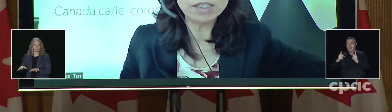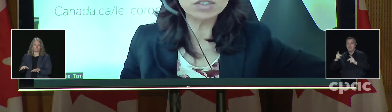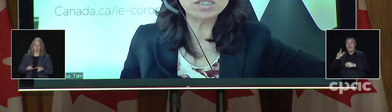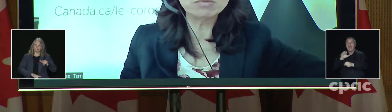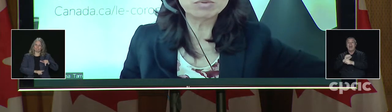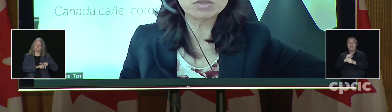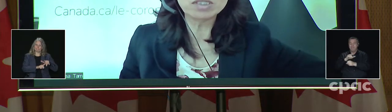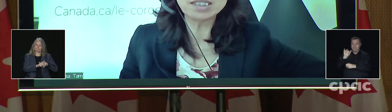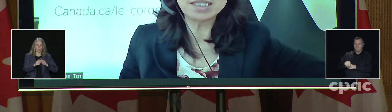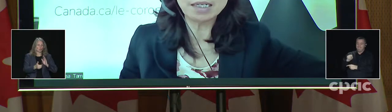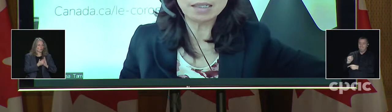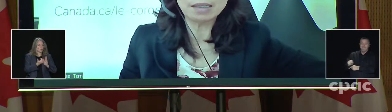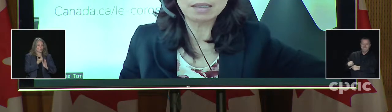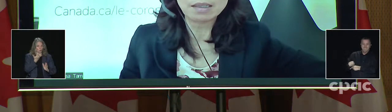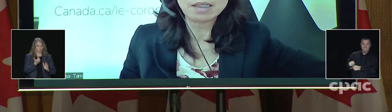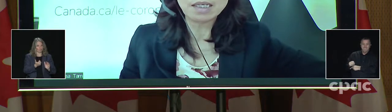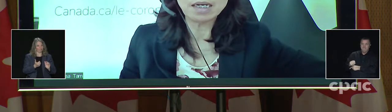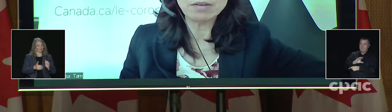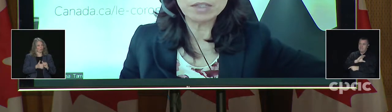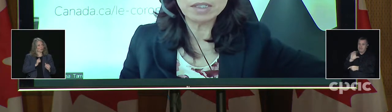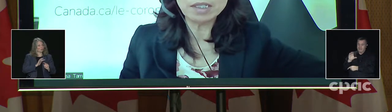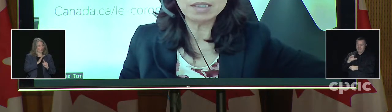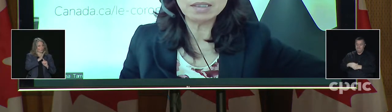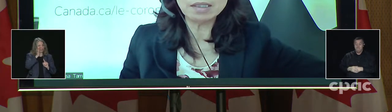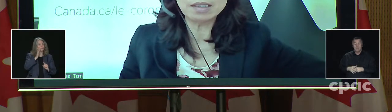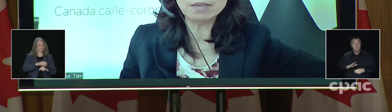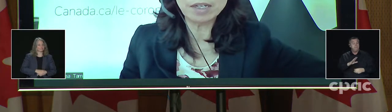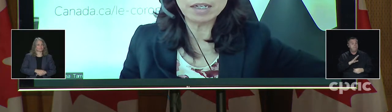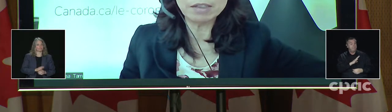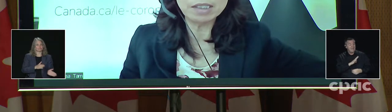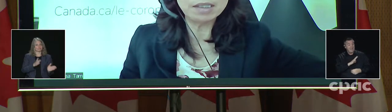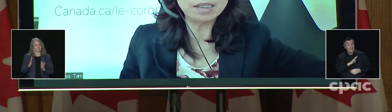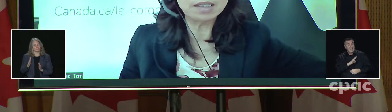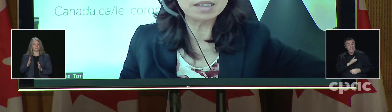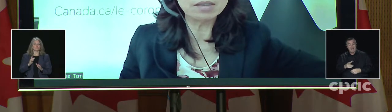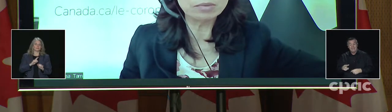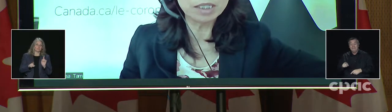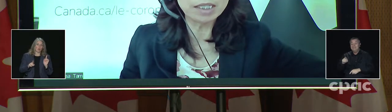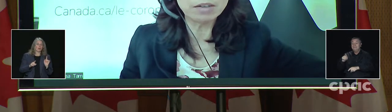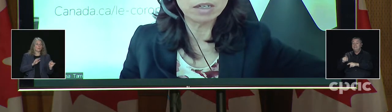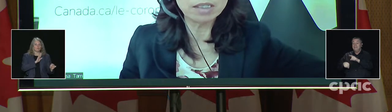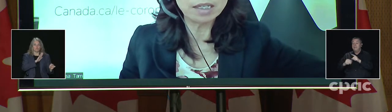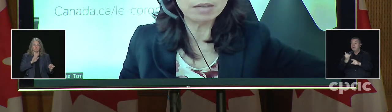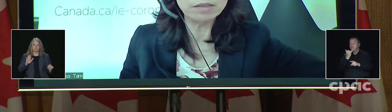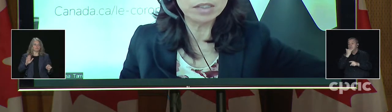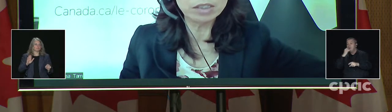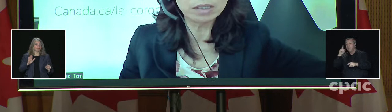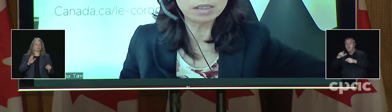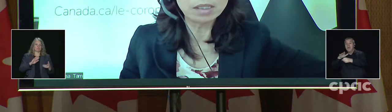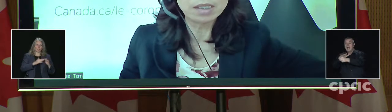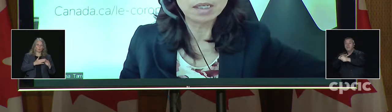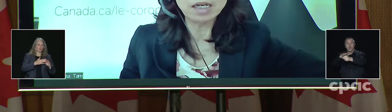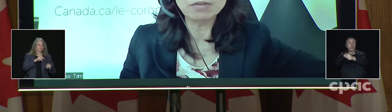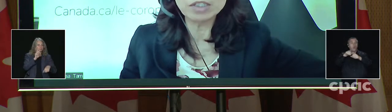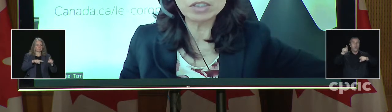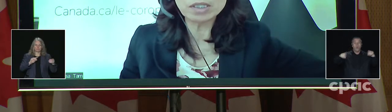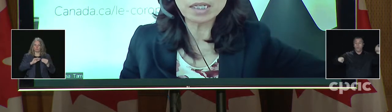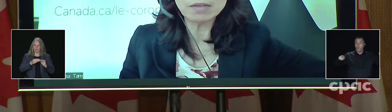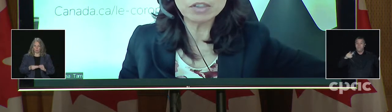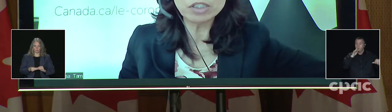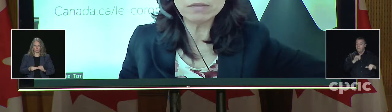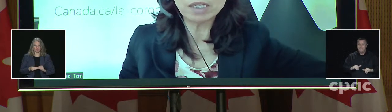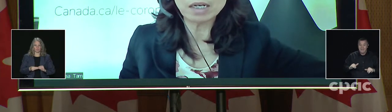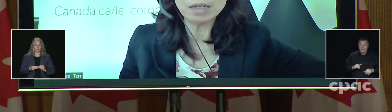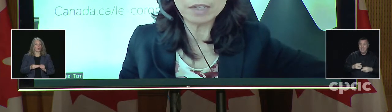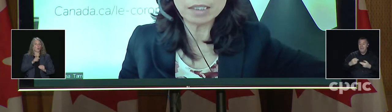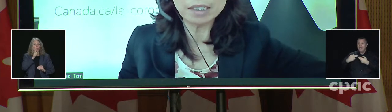new infections reported in Canada. However, incidence varies considerably across health regions. Health regions that